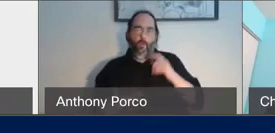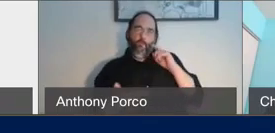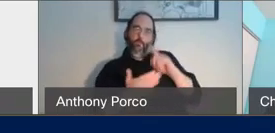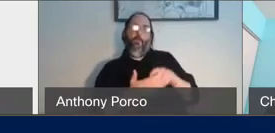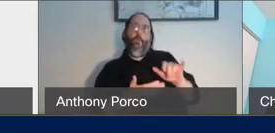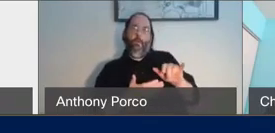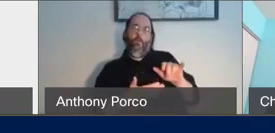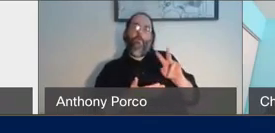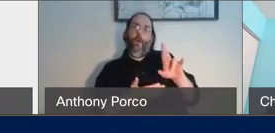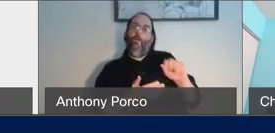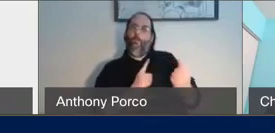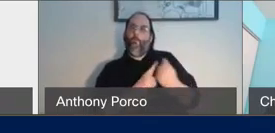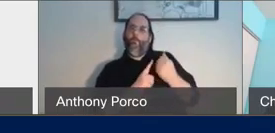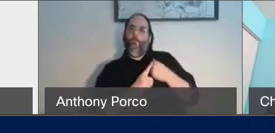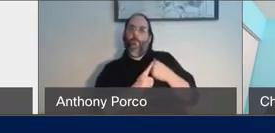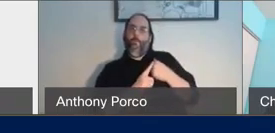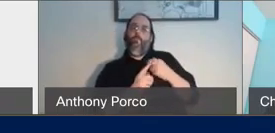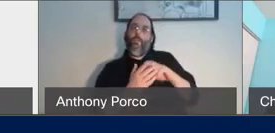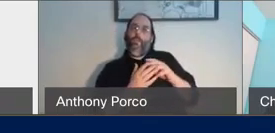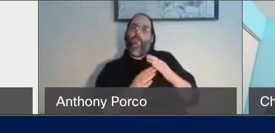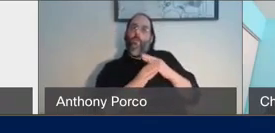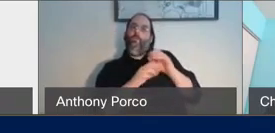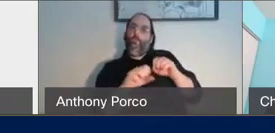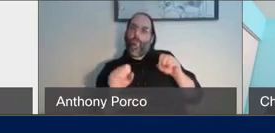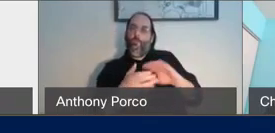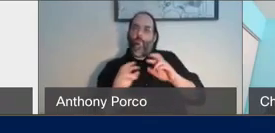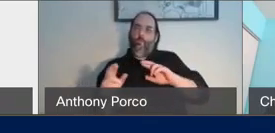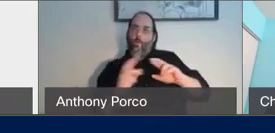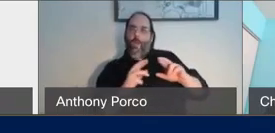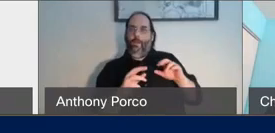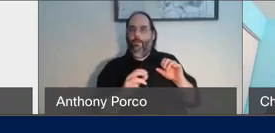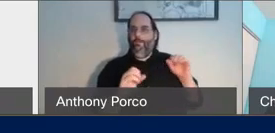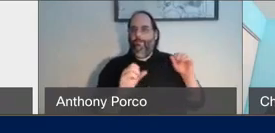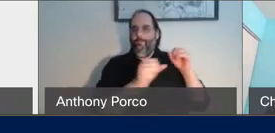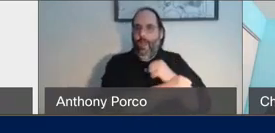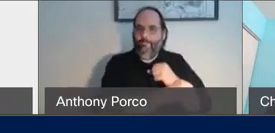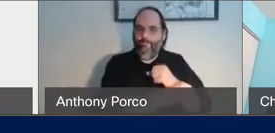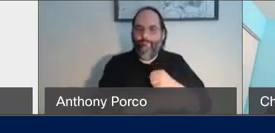virus and gets your immune system essentially ready to fight that virus.